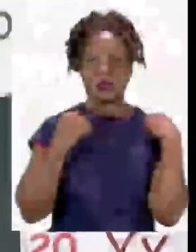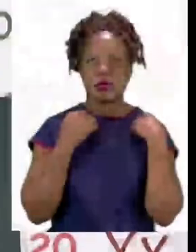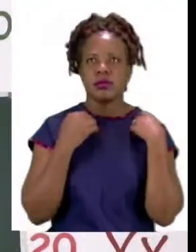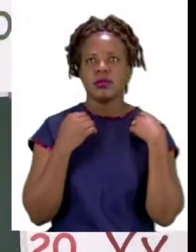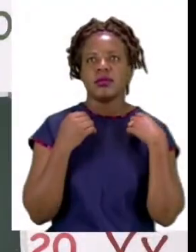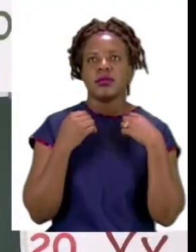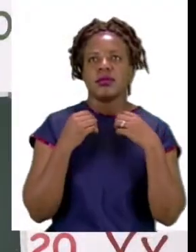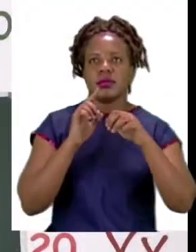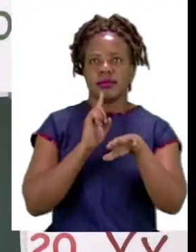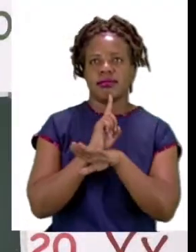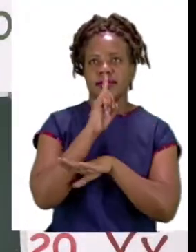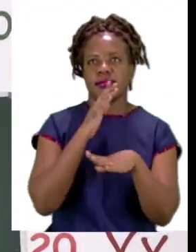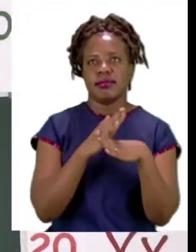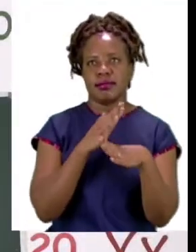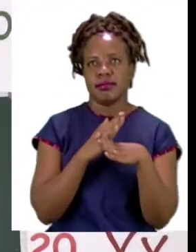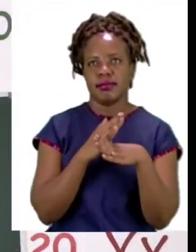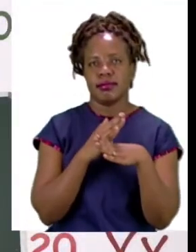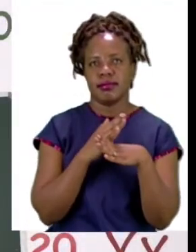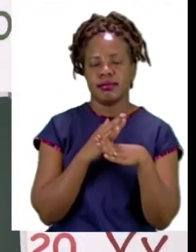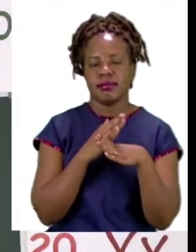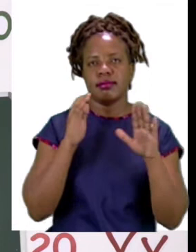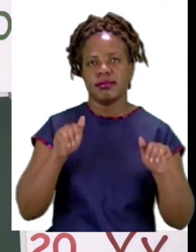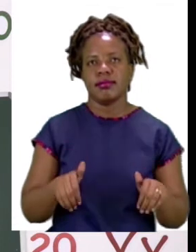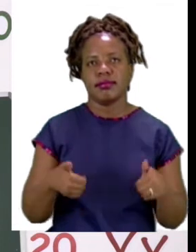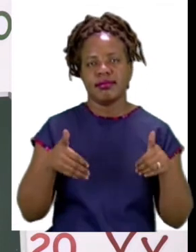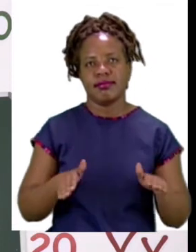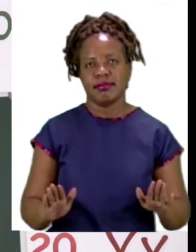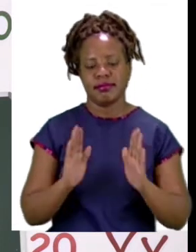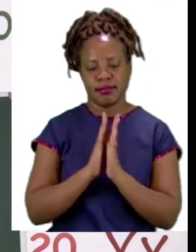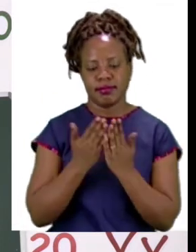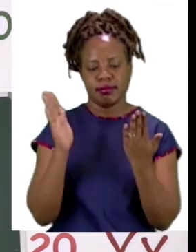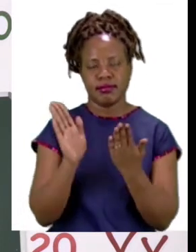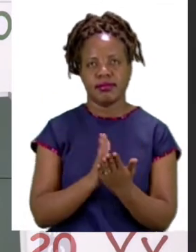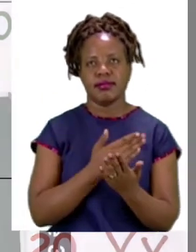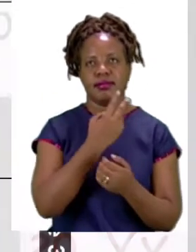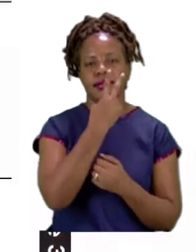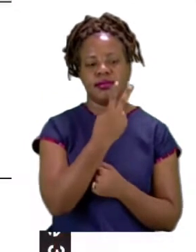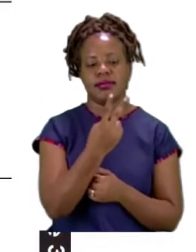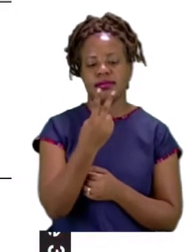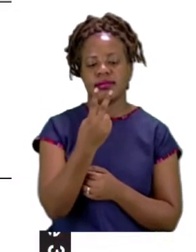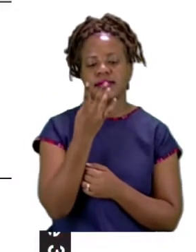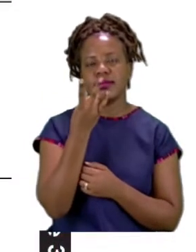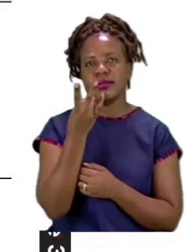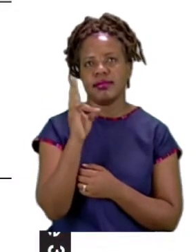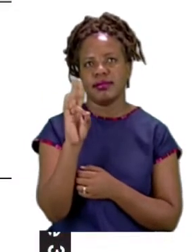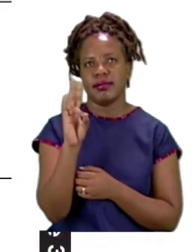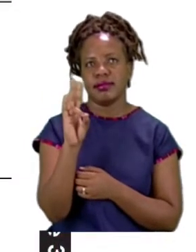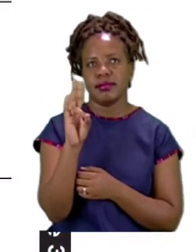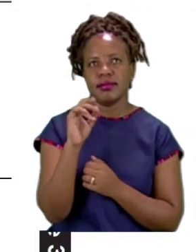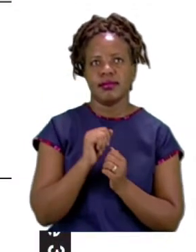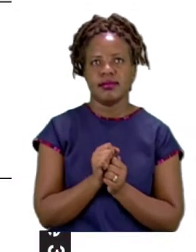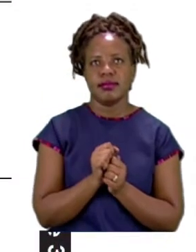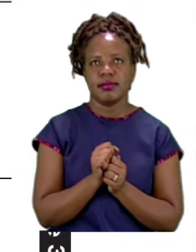For our first exercise today, boys and girls, let us turn to page 27. On page 27, we are